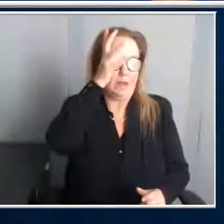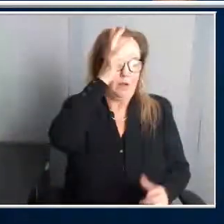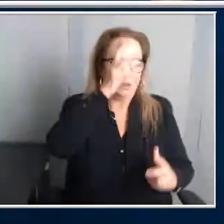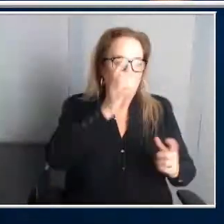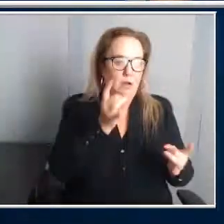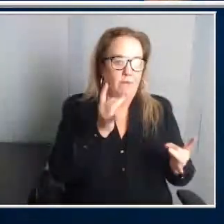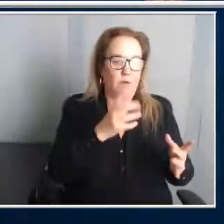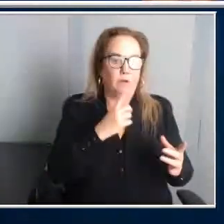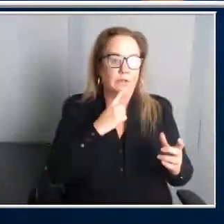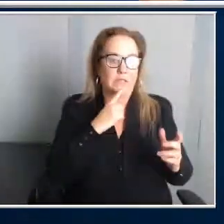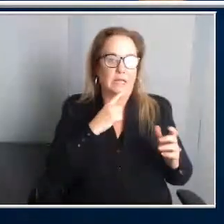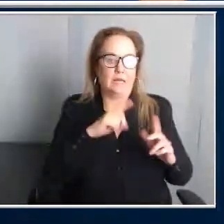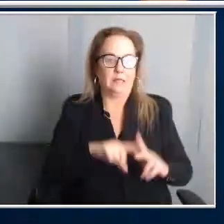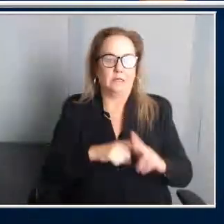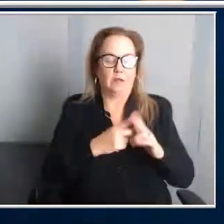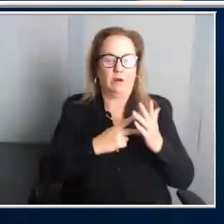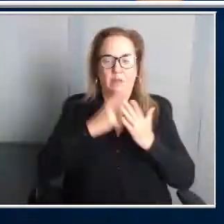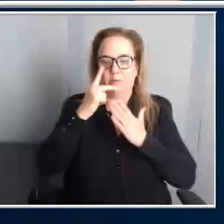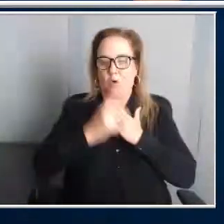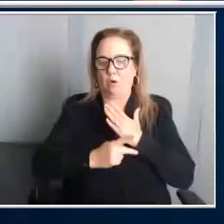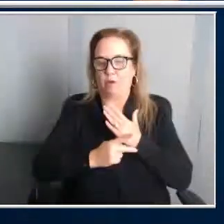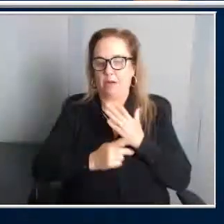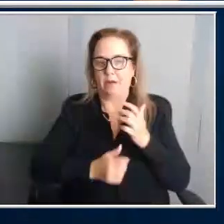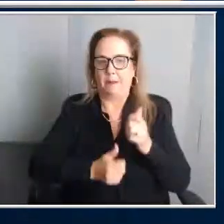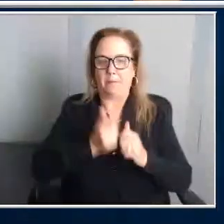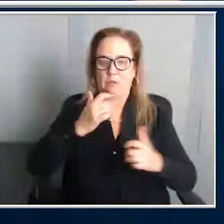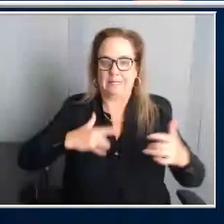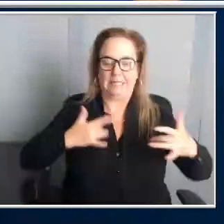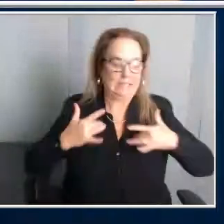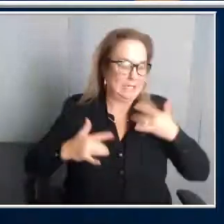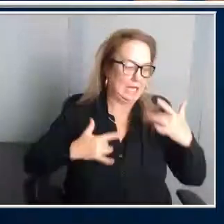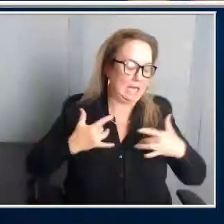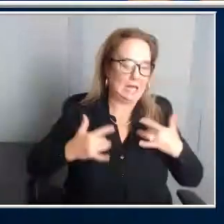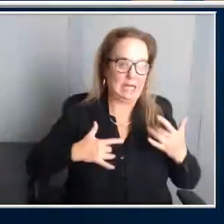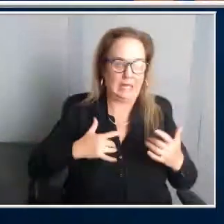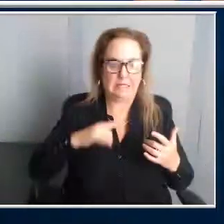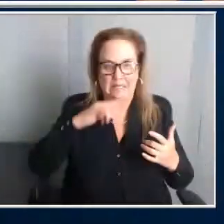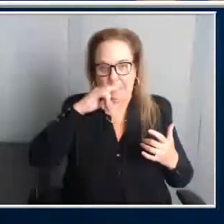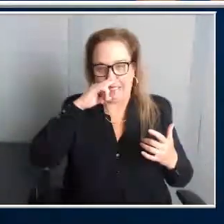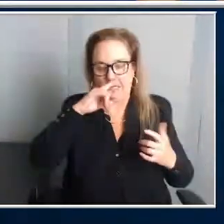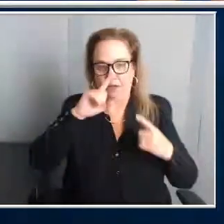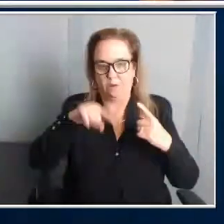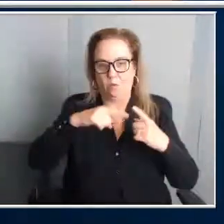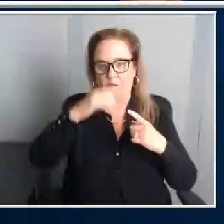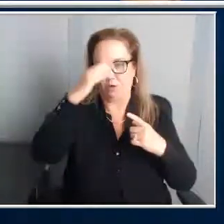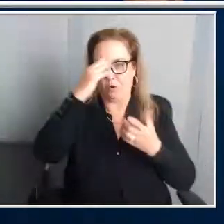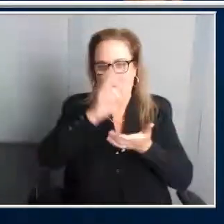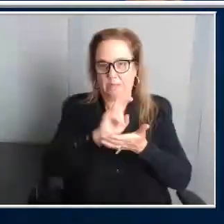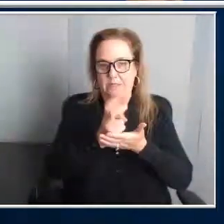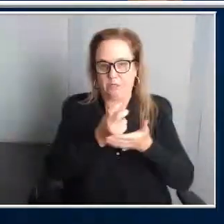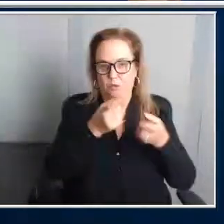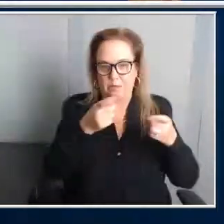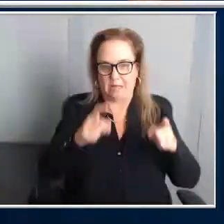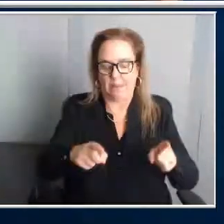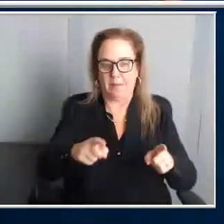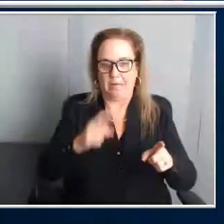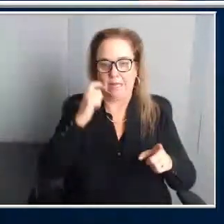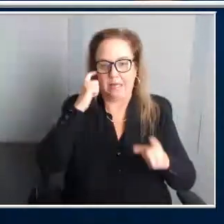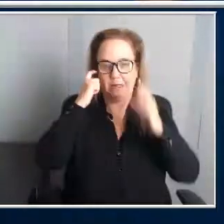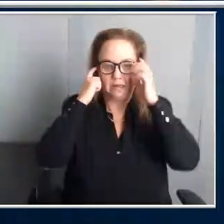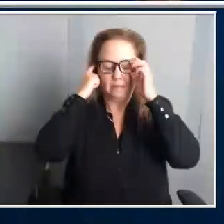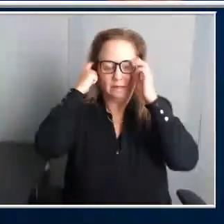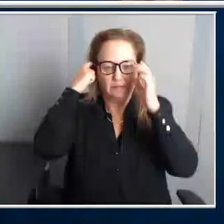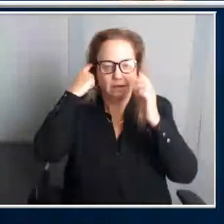beginning of the program that when he was most elated as a child was when you knew a seizure was coming on. Somehow those two